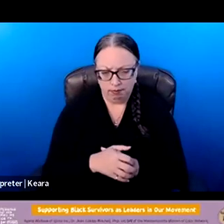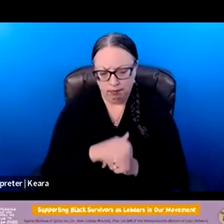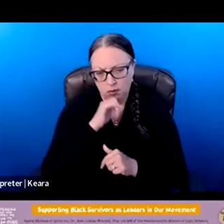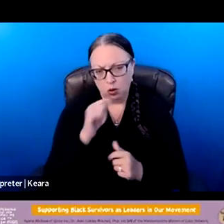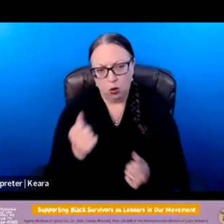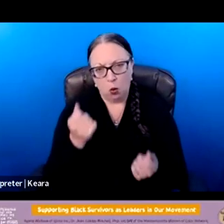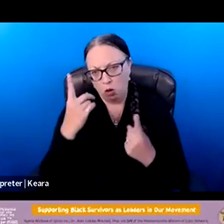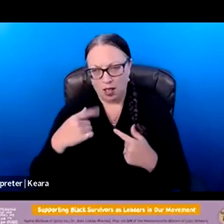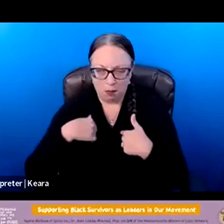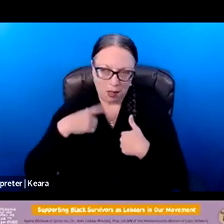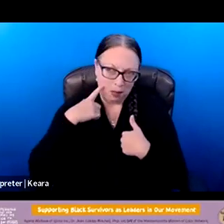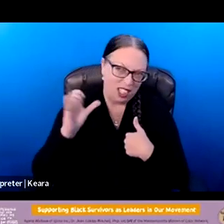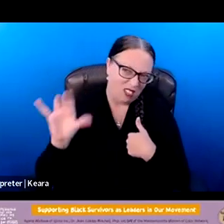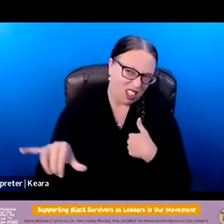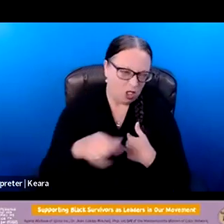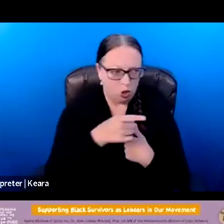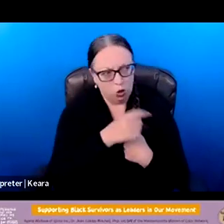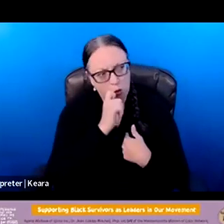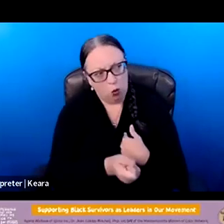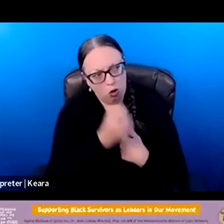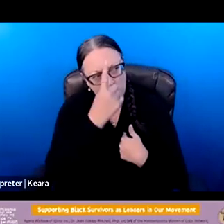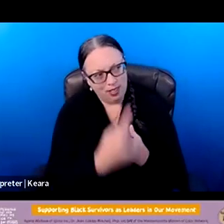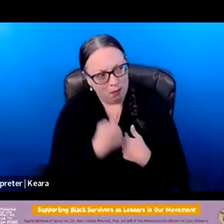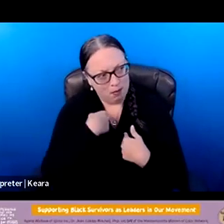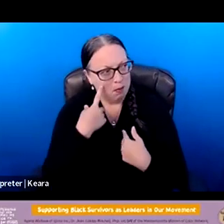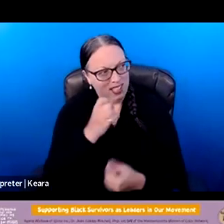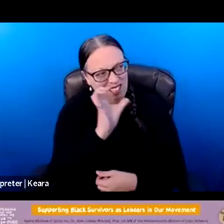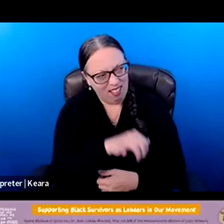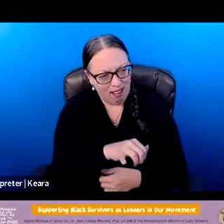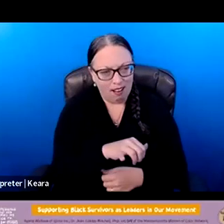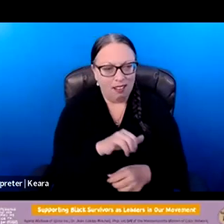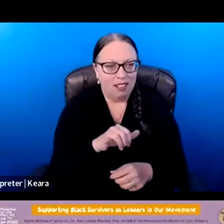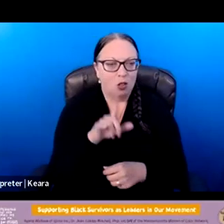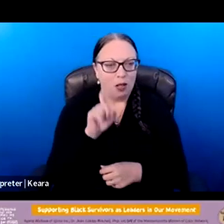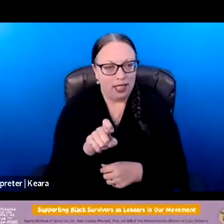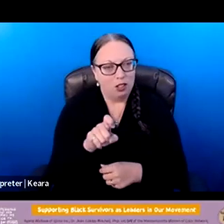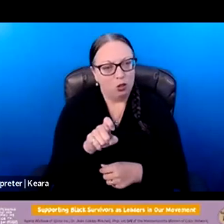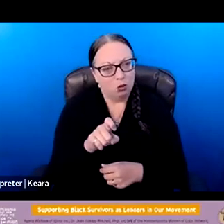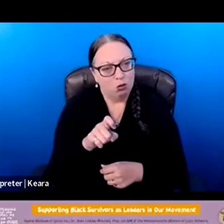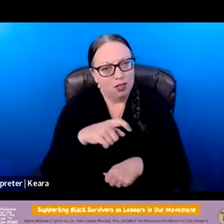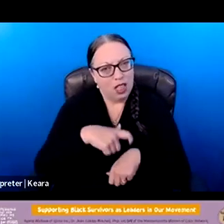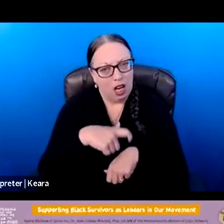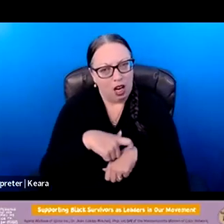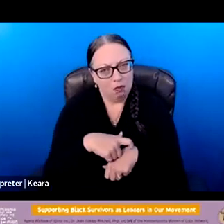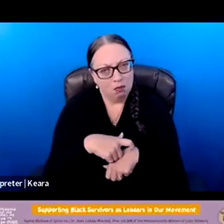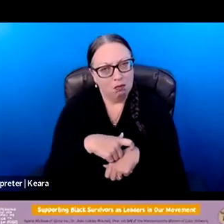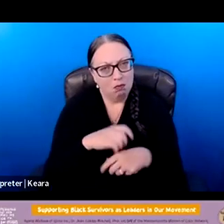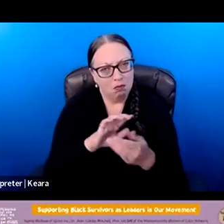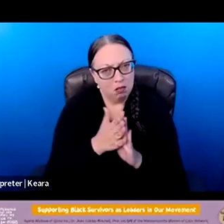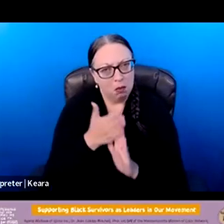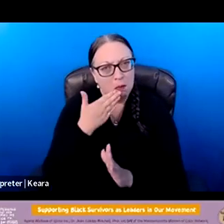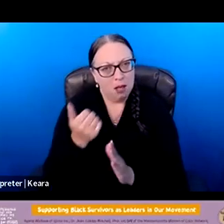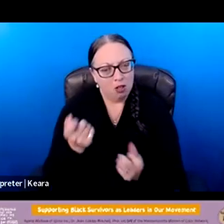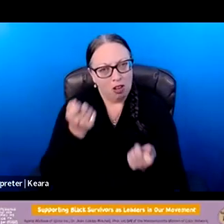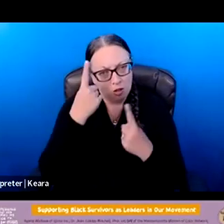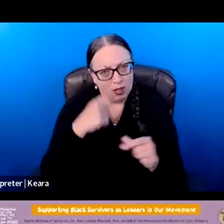because this, or you don't understand me because that. And so we need to spend time really kind of getting better, at understanding each other